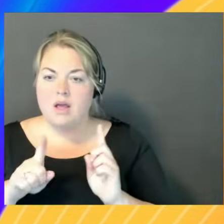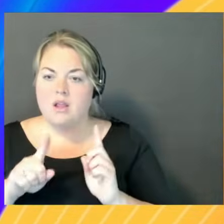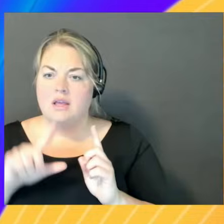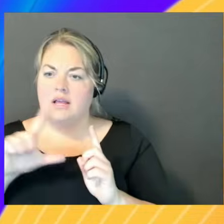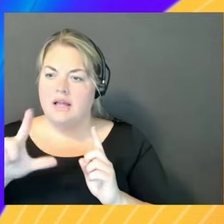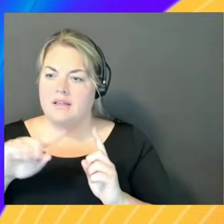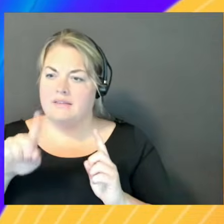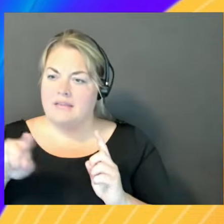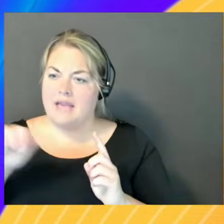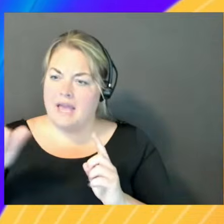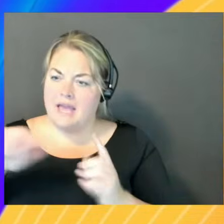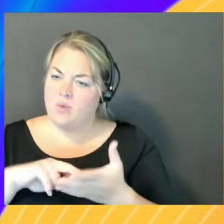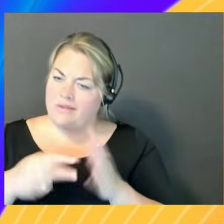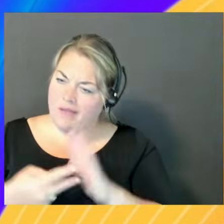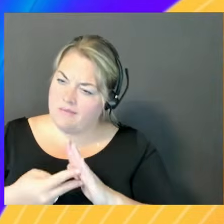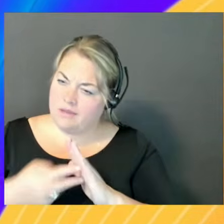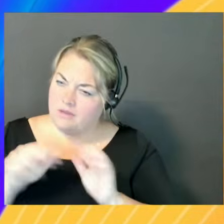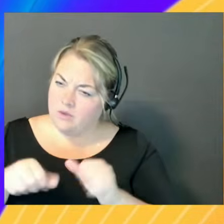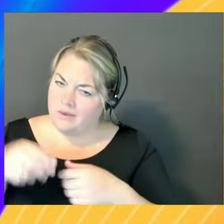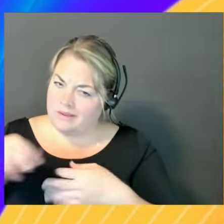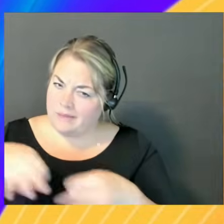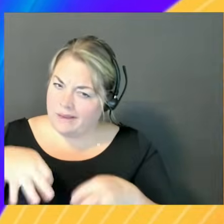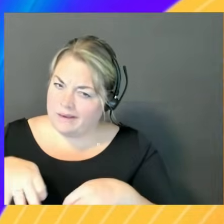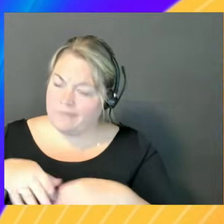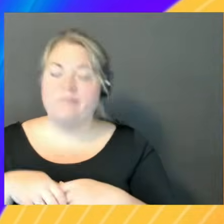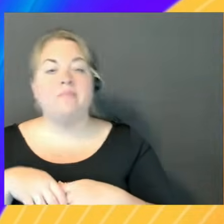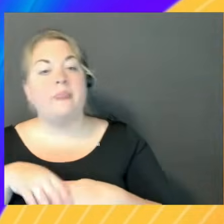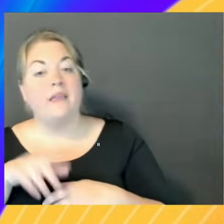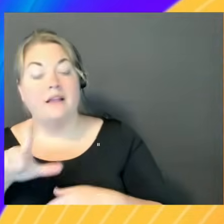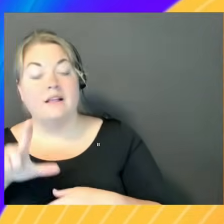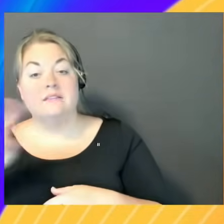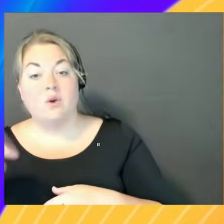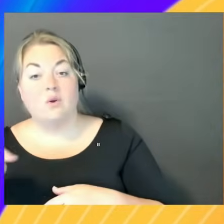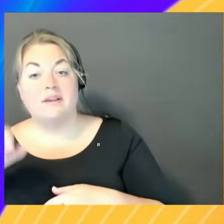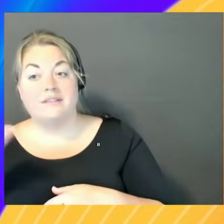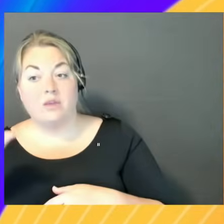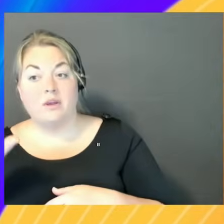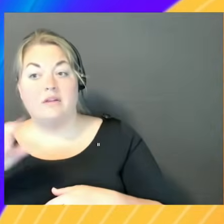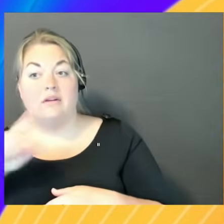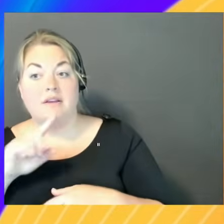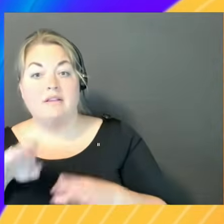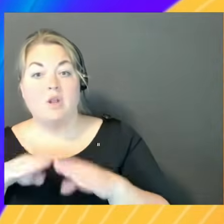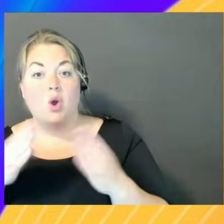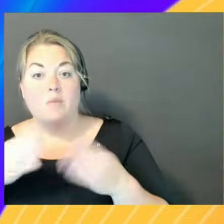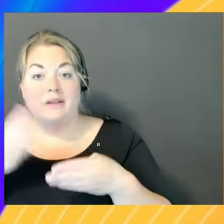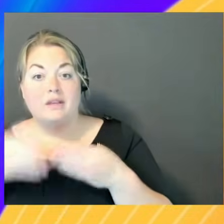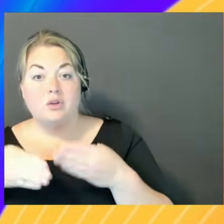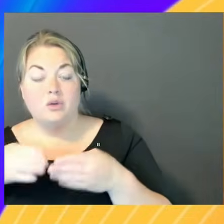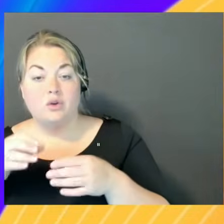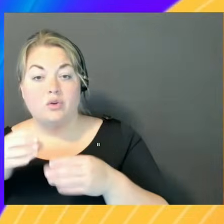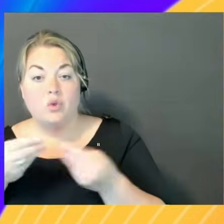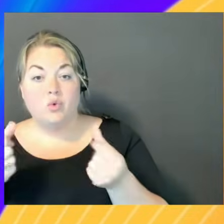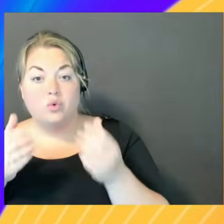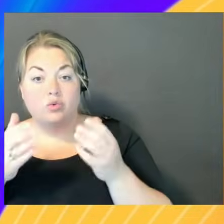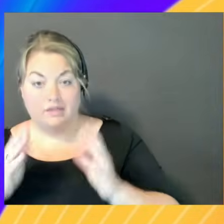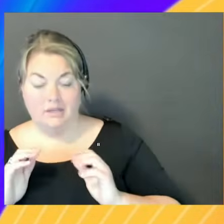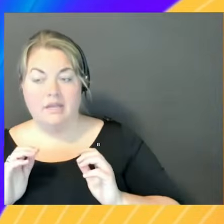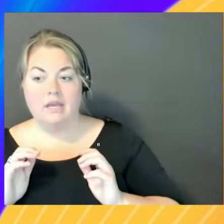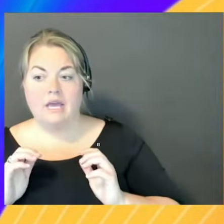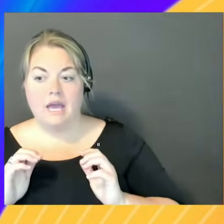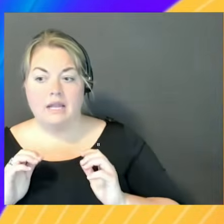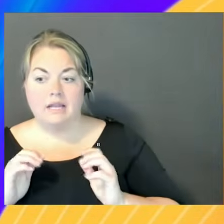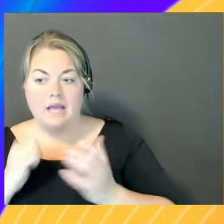is? Yeah. And we'll start there. Yeah, so Landing Zone Accelerator, it's like you said, it's an open source solution, and it helps you quickly